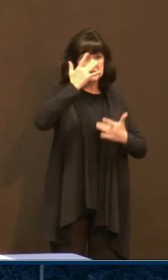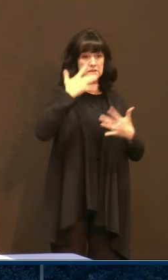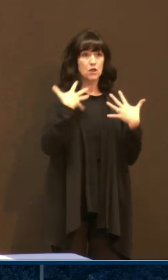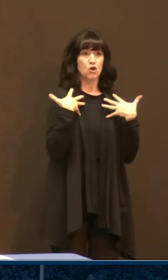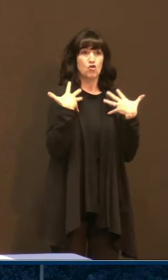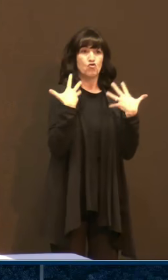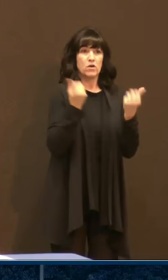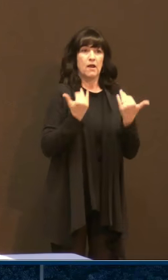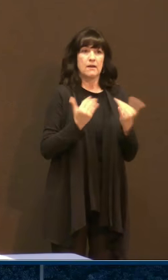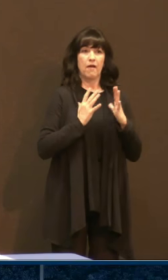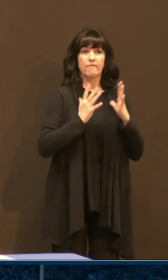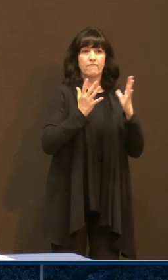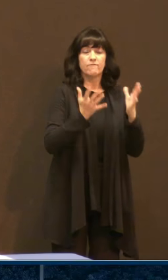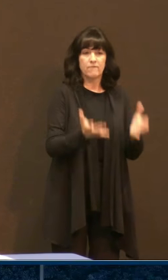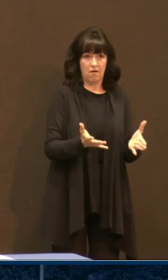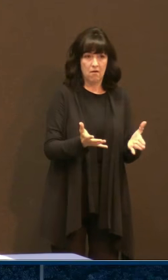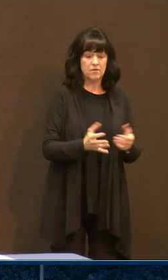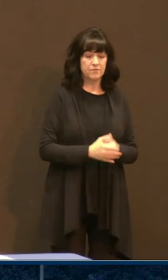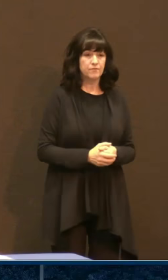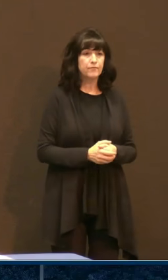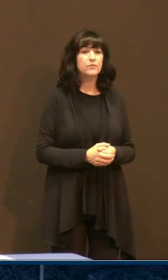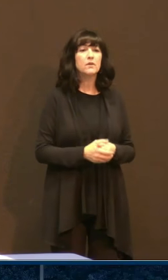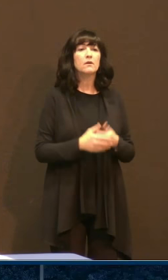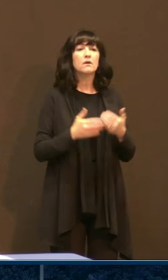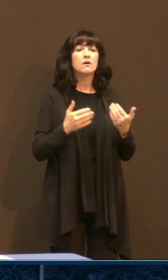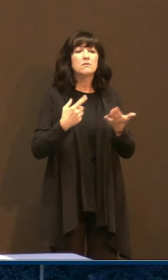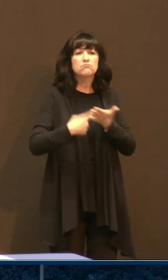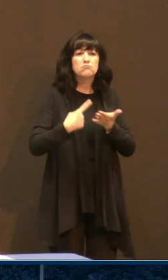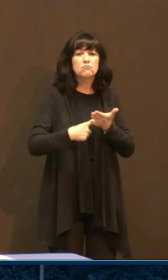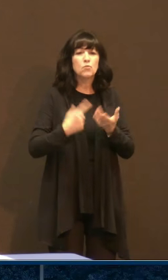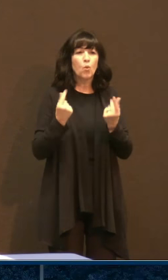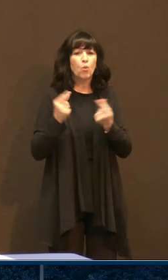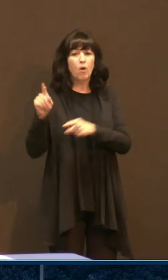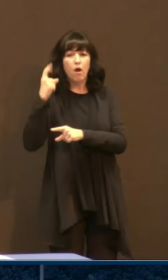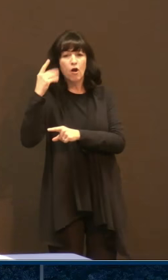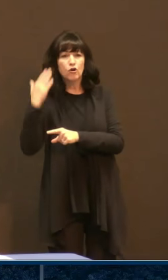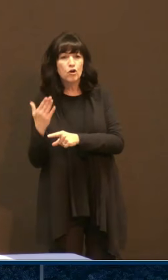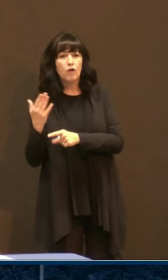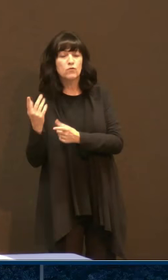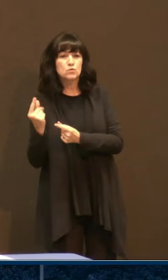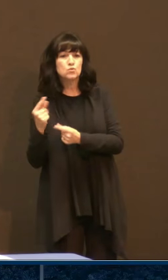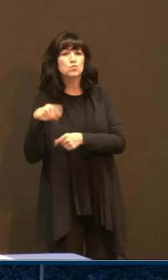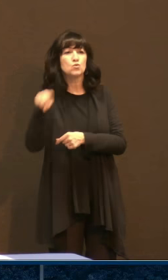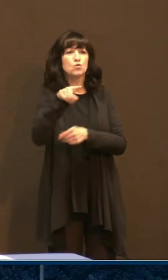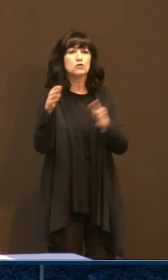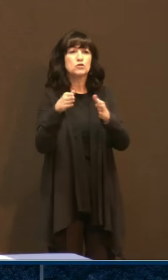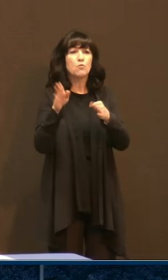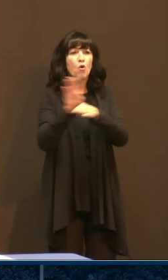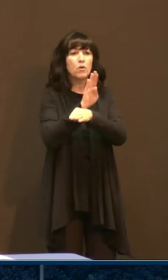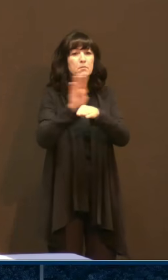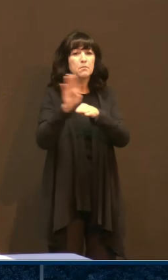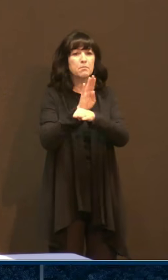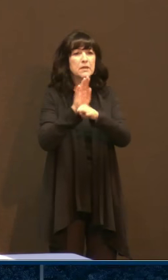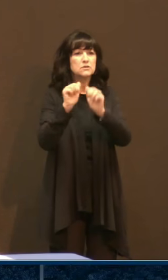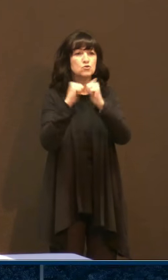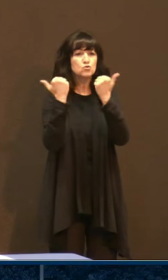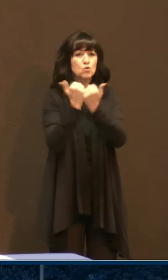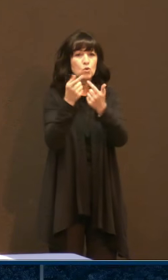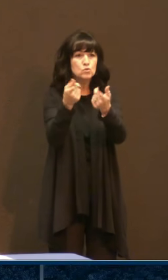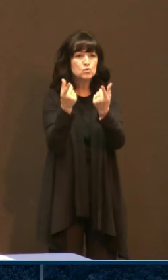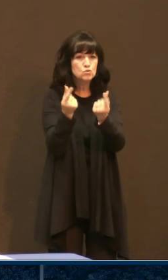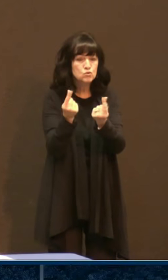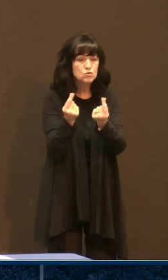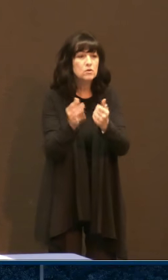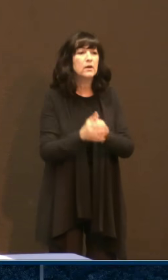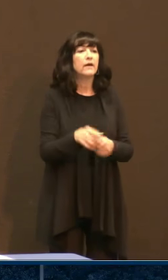governor's office is doing, what the Small Business Administration programs we've seen. And then from the emergency management side, we talk